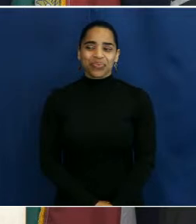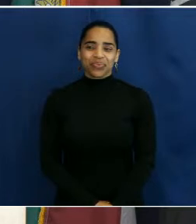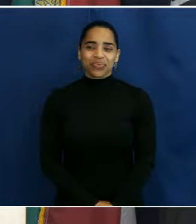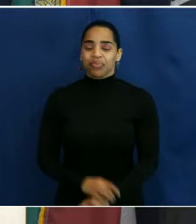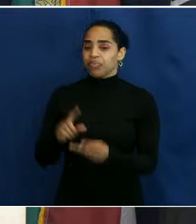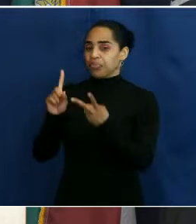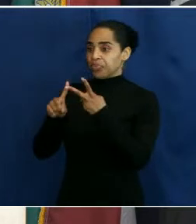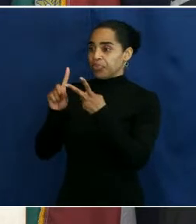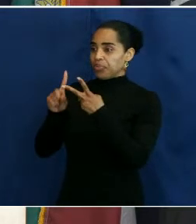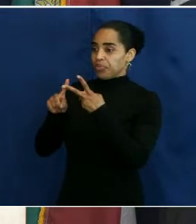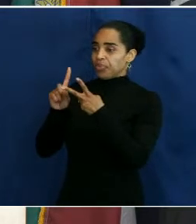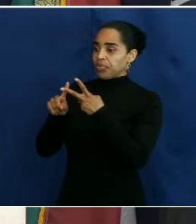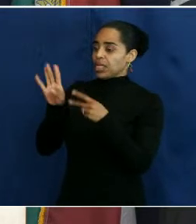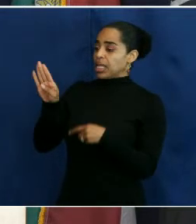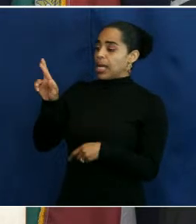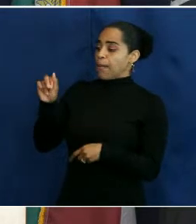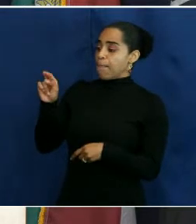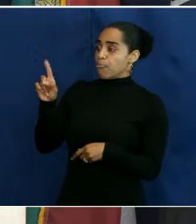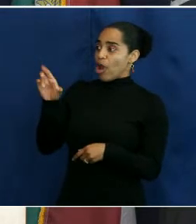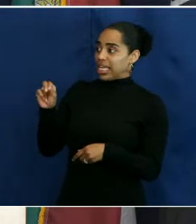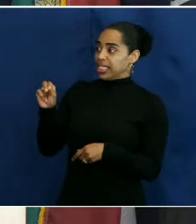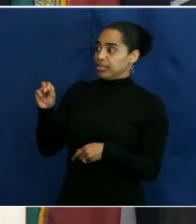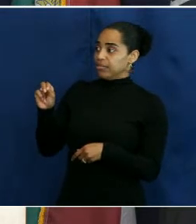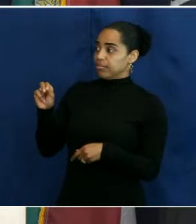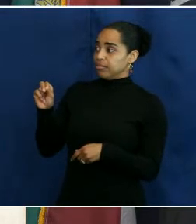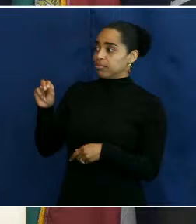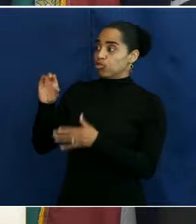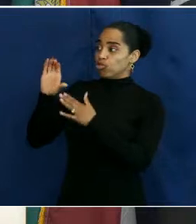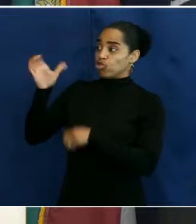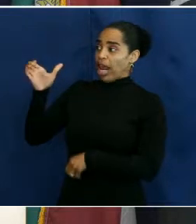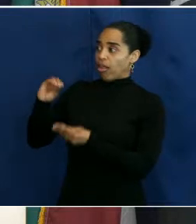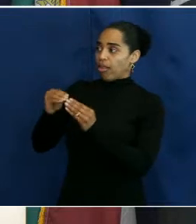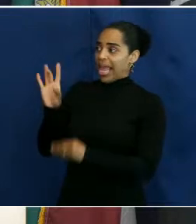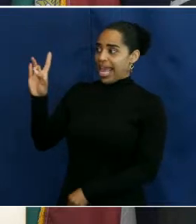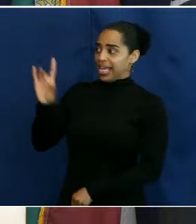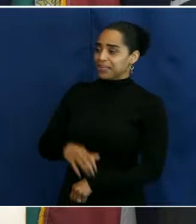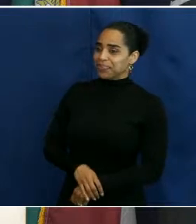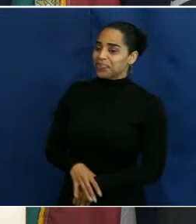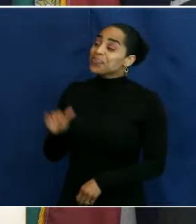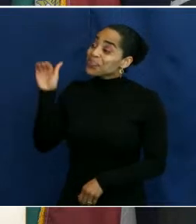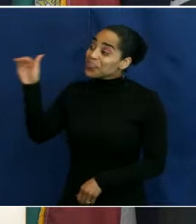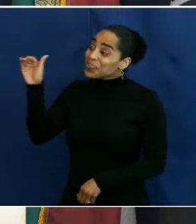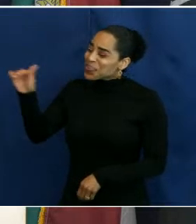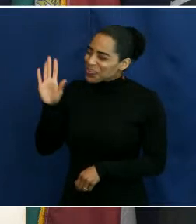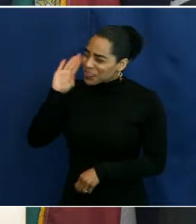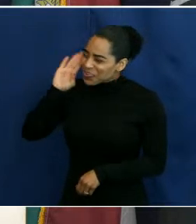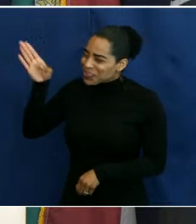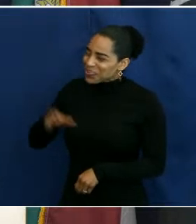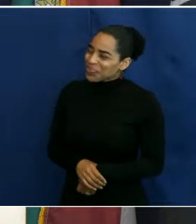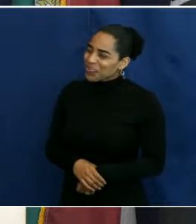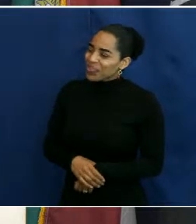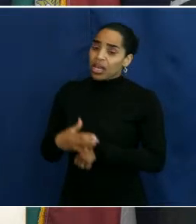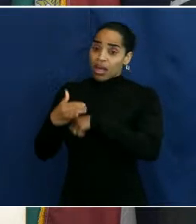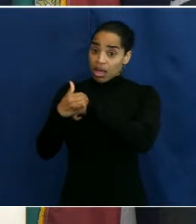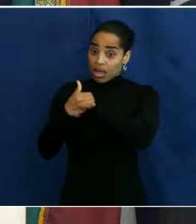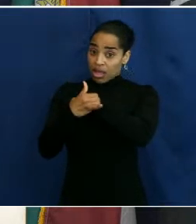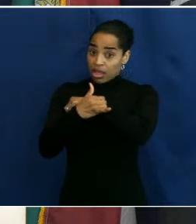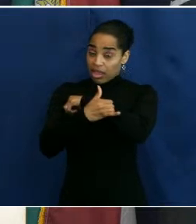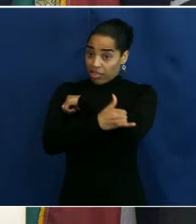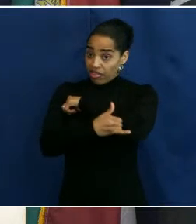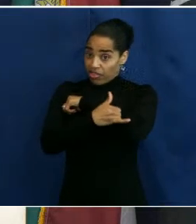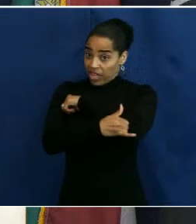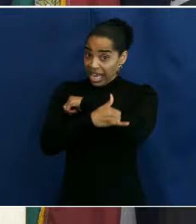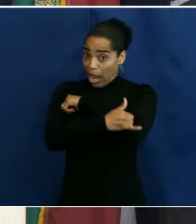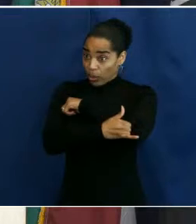This next call is from Brandon Lewis with Channel 8. Hi, Supervisor Fletcher. Is the county aware of any serious reactions